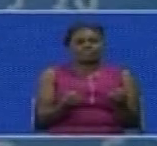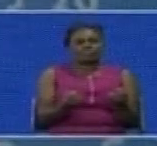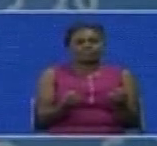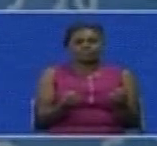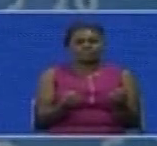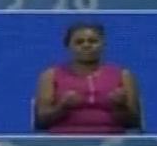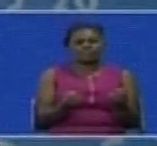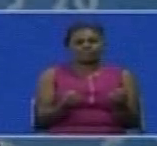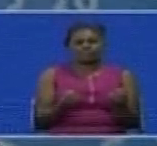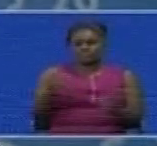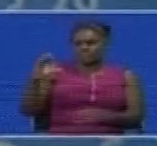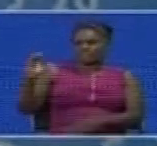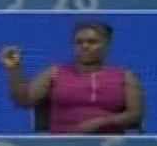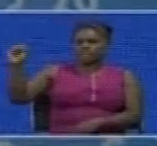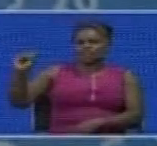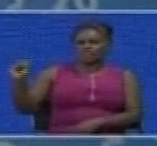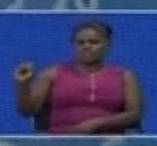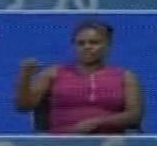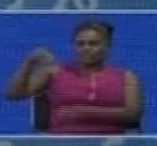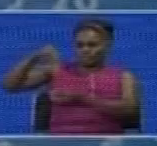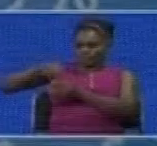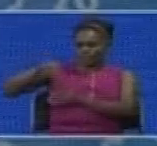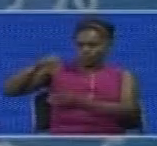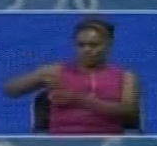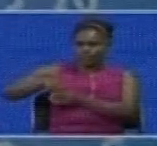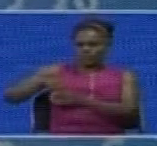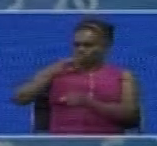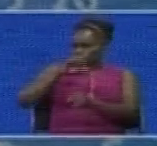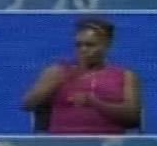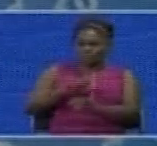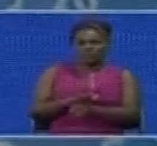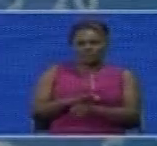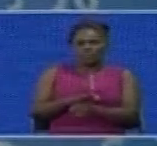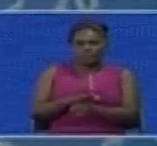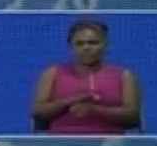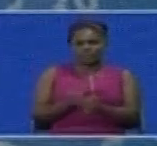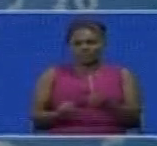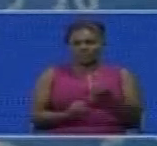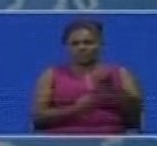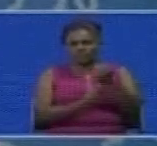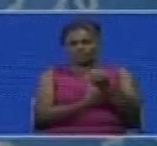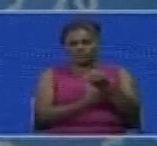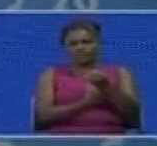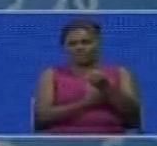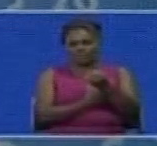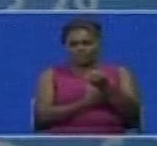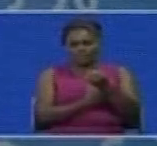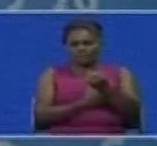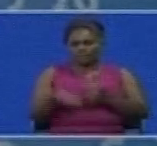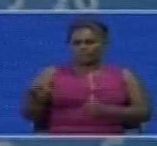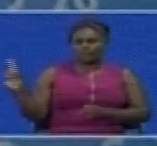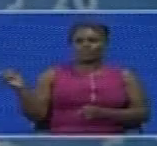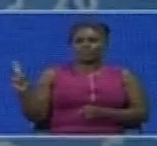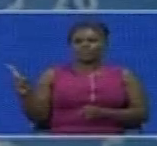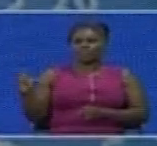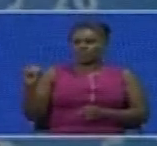Moving on, Interior Cabinet Secretary Joseph Nkai Siri has thrown his weight behind the candidature of his predecessor at the ministry,